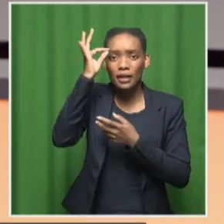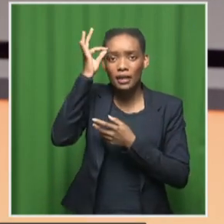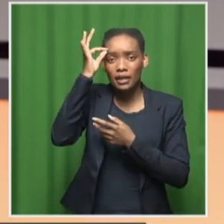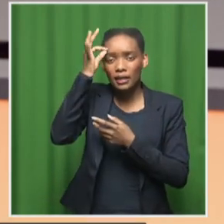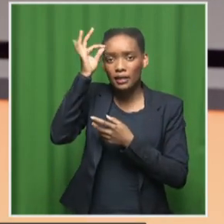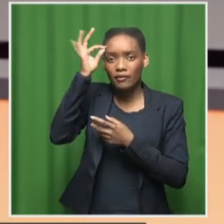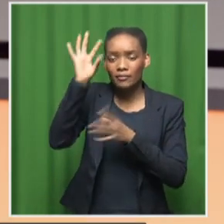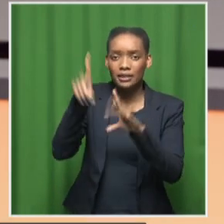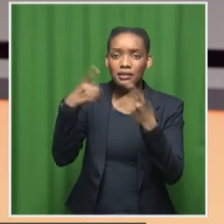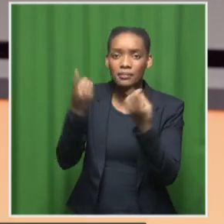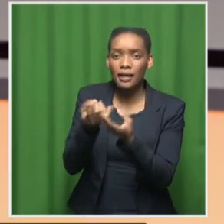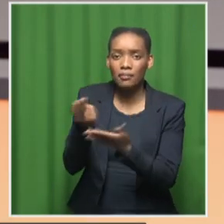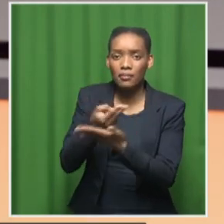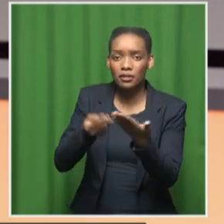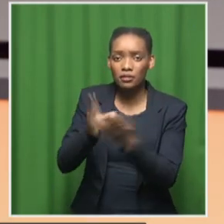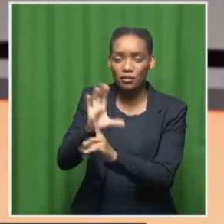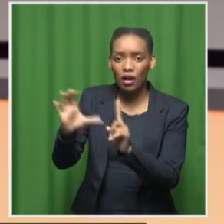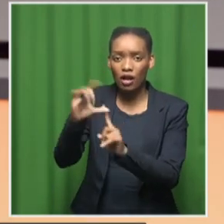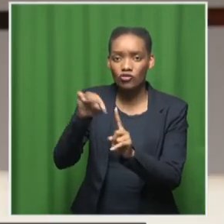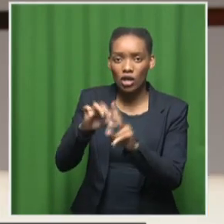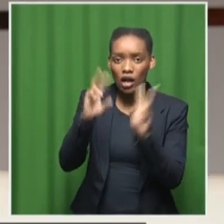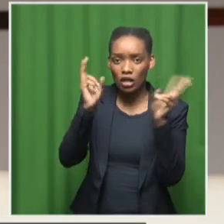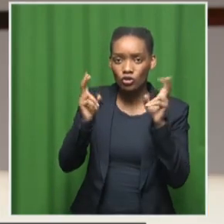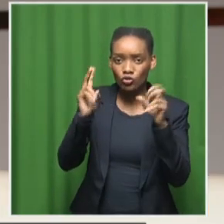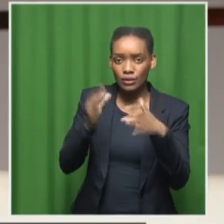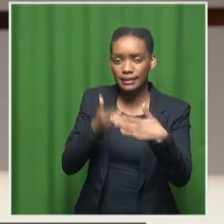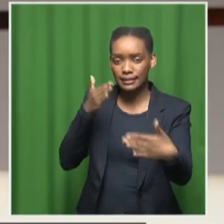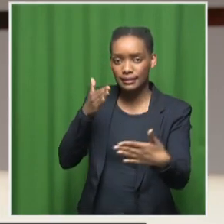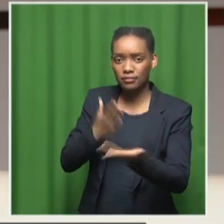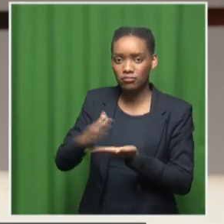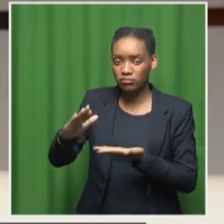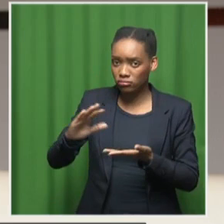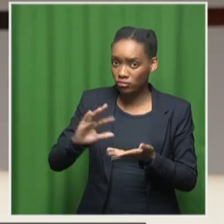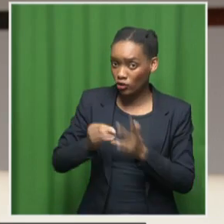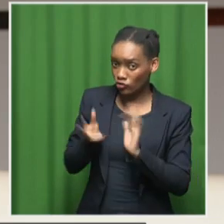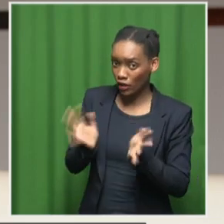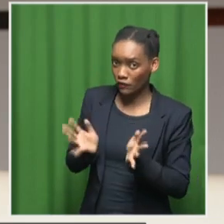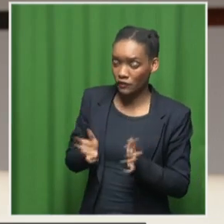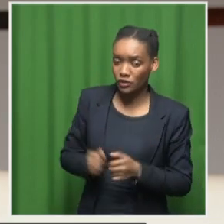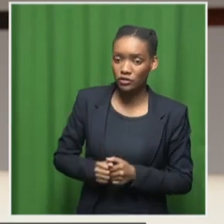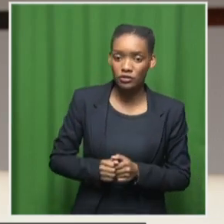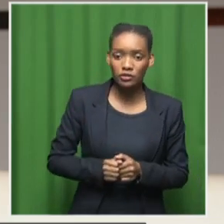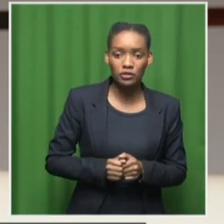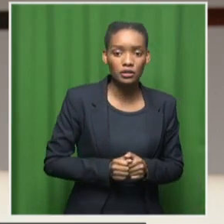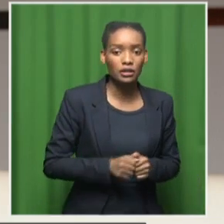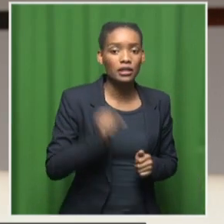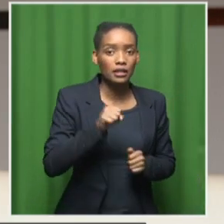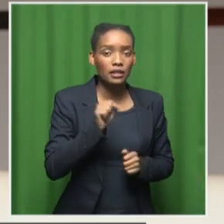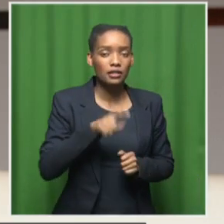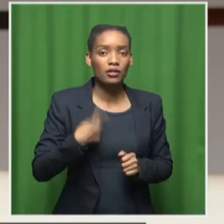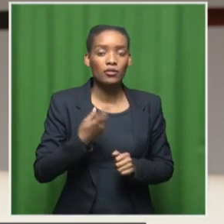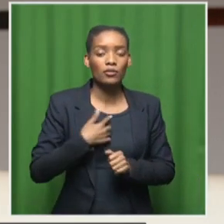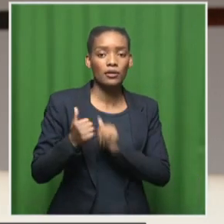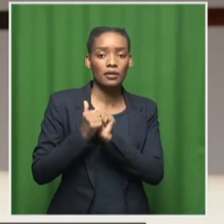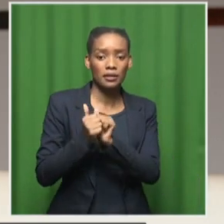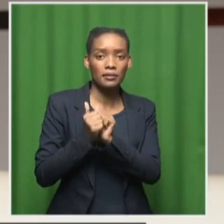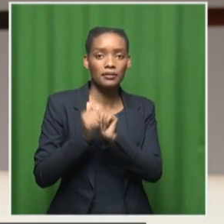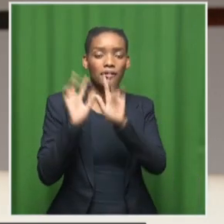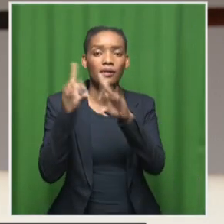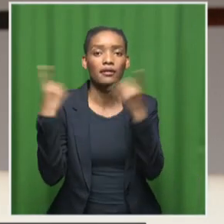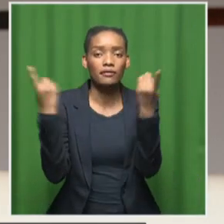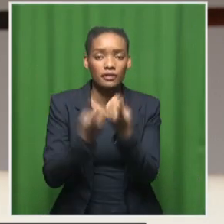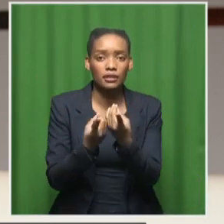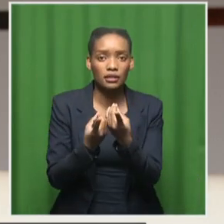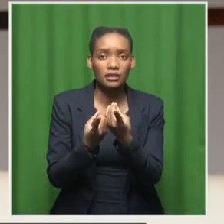Culture, to thresh out some of these issues? Yes. So, for example, we have a partnership with the